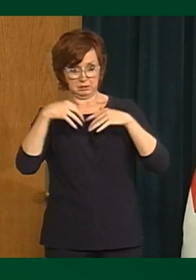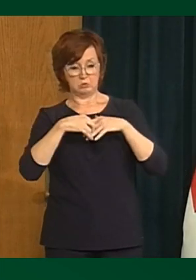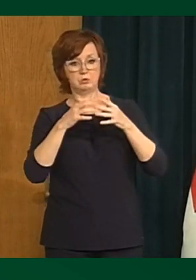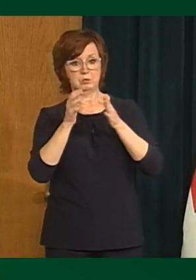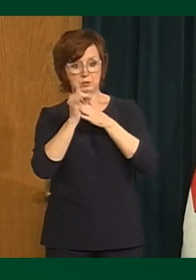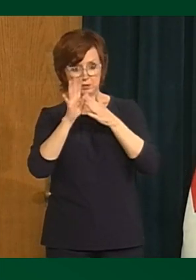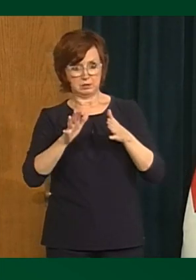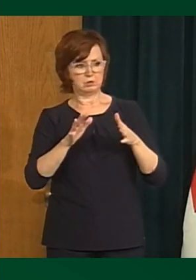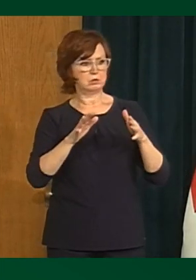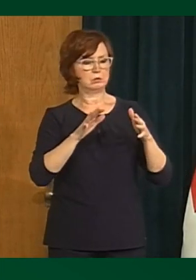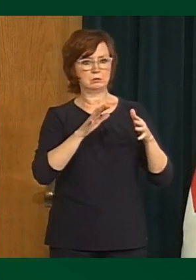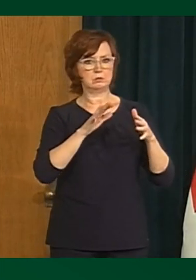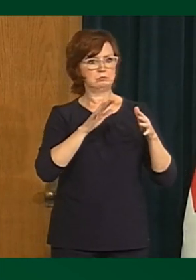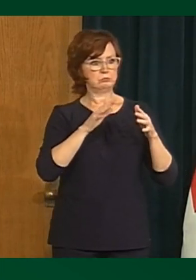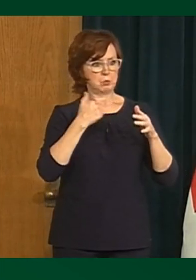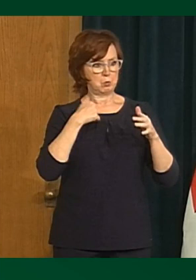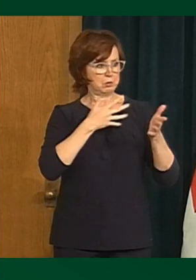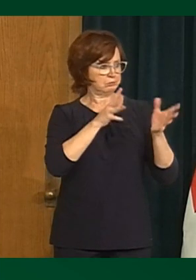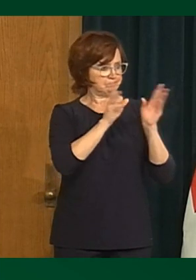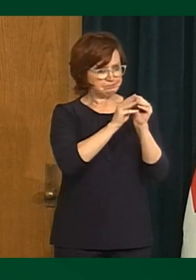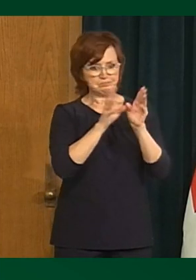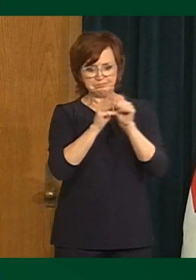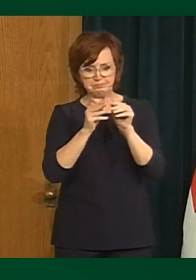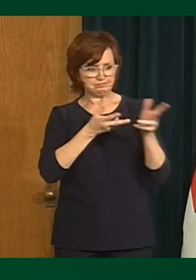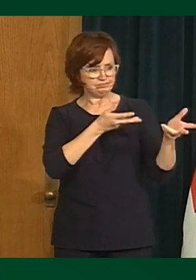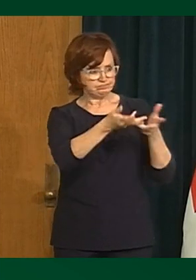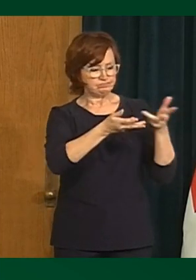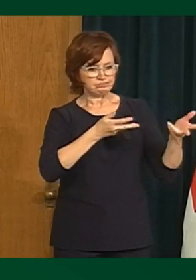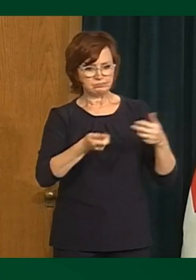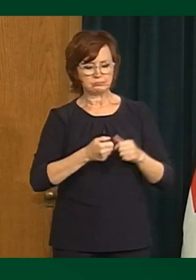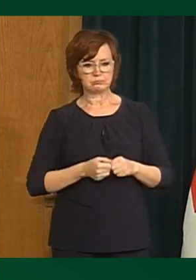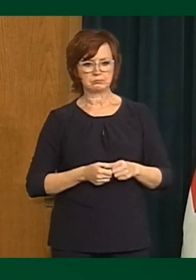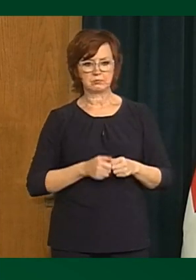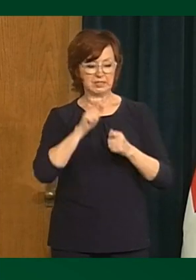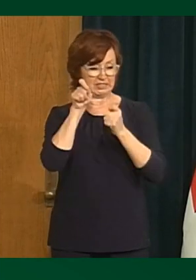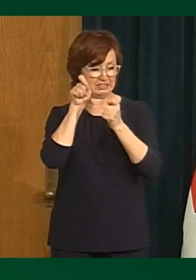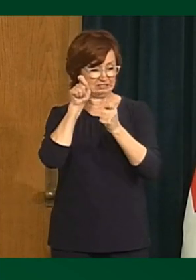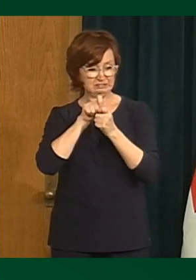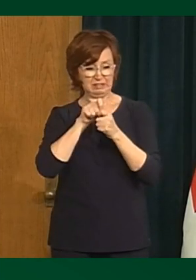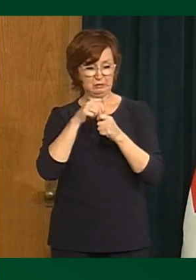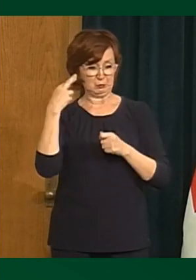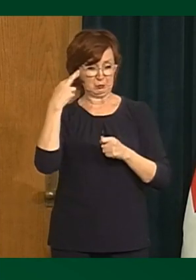aware of them at this point in time. And with respect to what